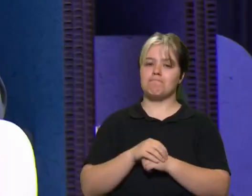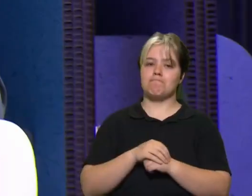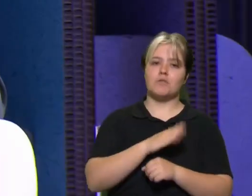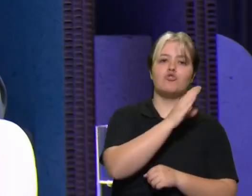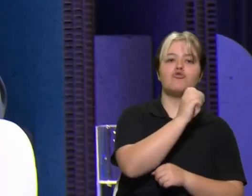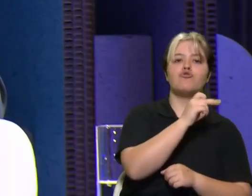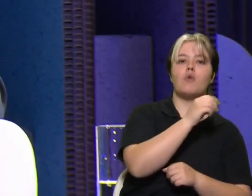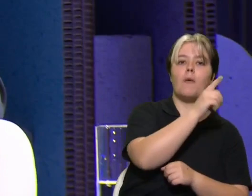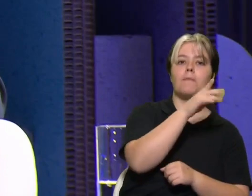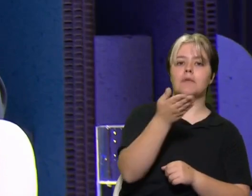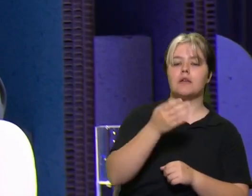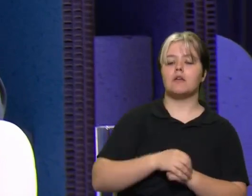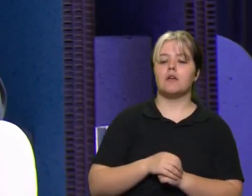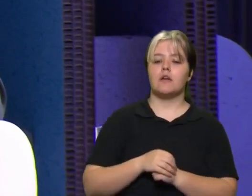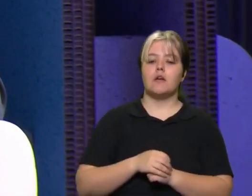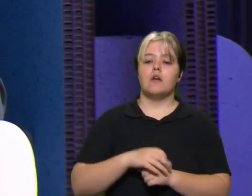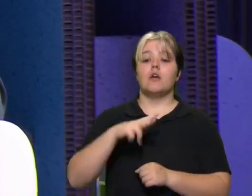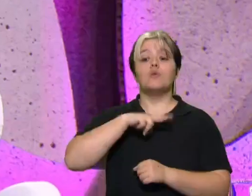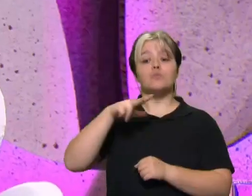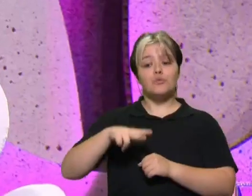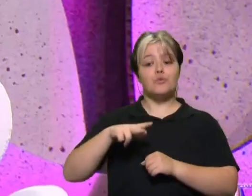Resources. João Gama.